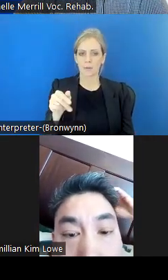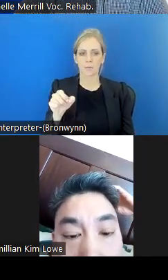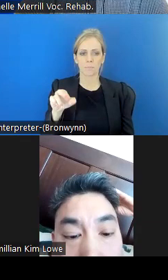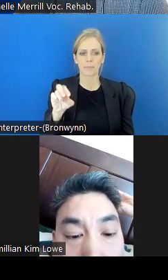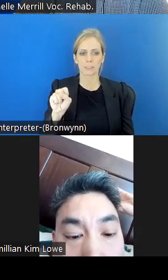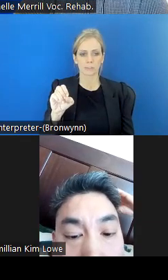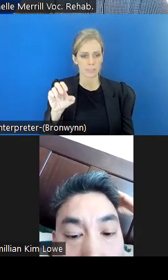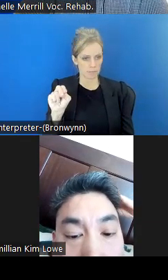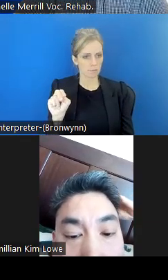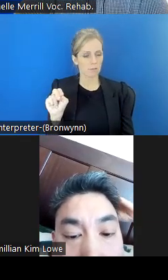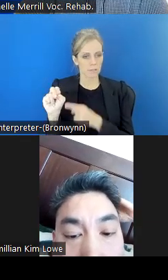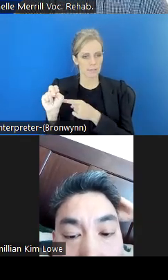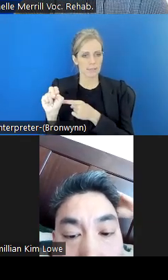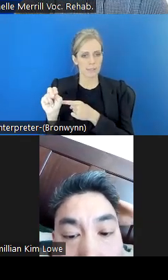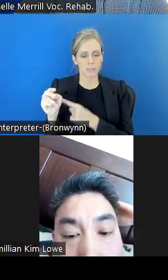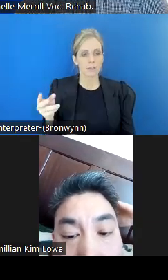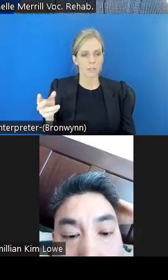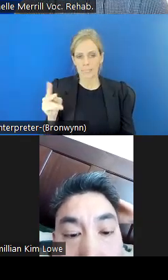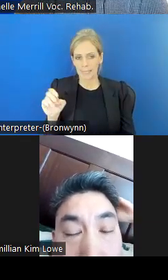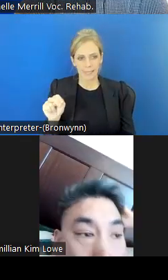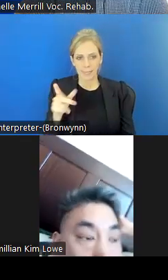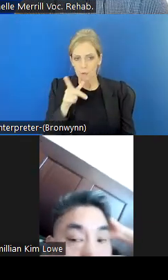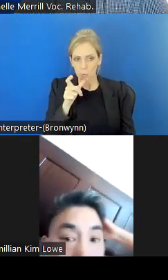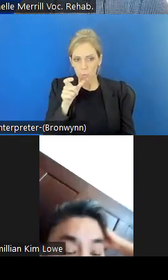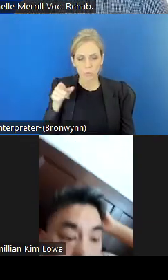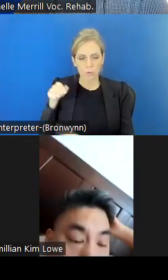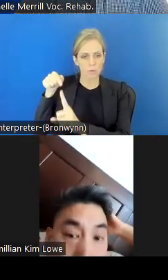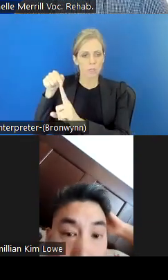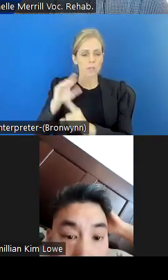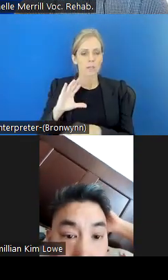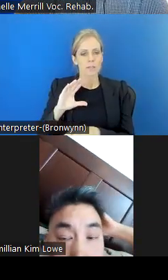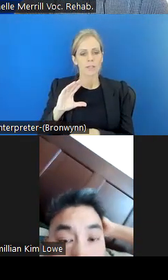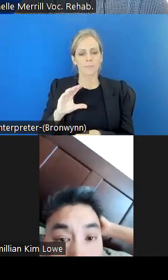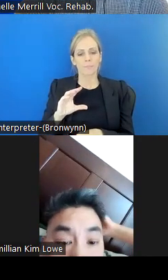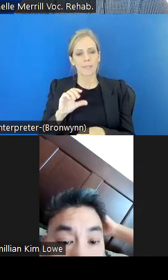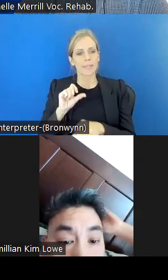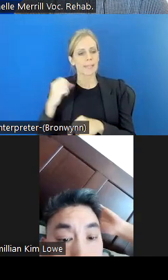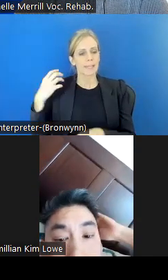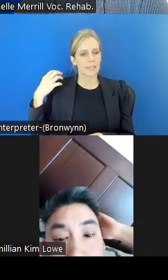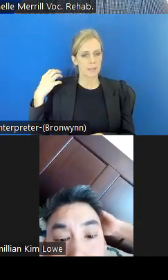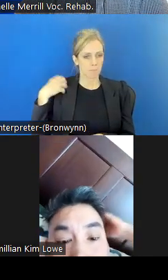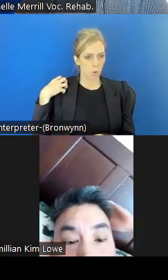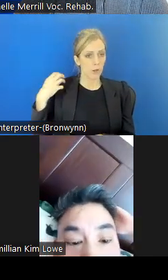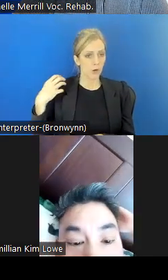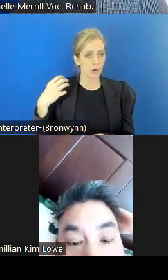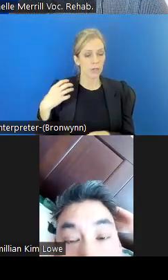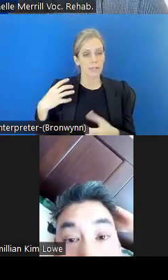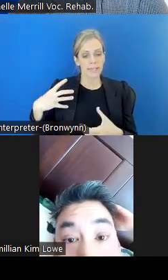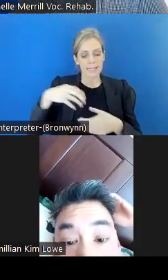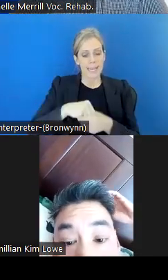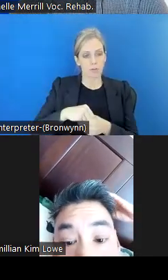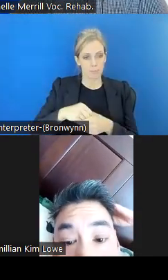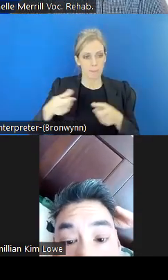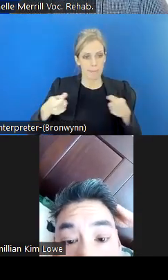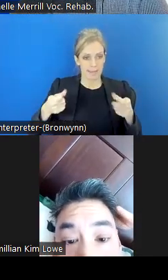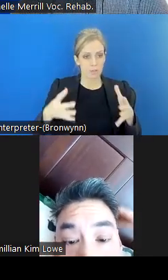Pierson. He is our employer engagement manager, and he works with businesses to